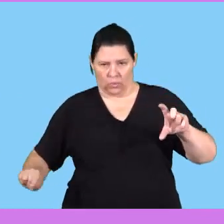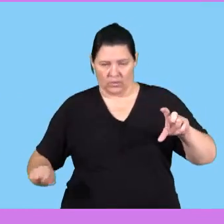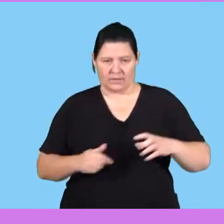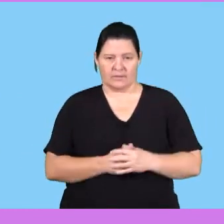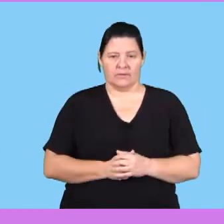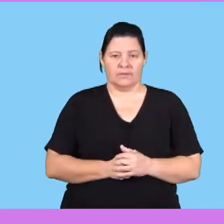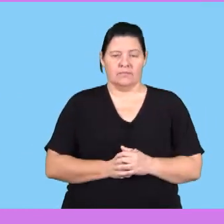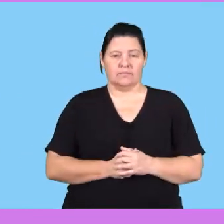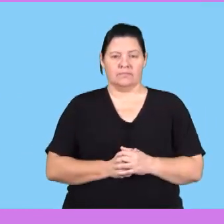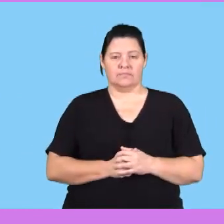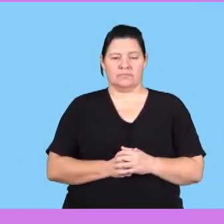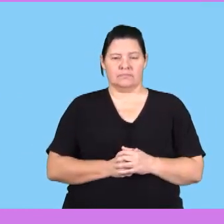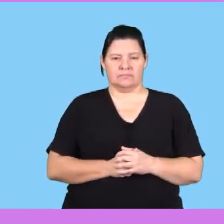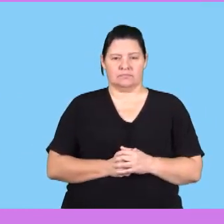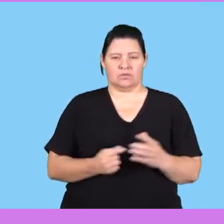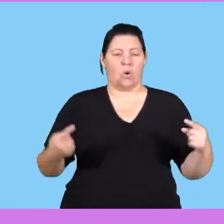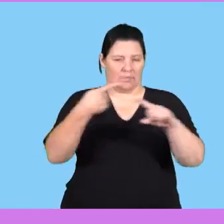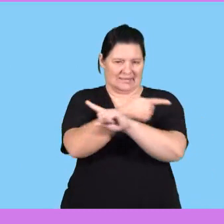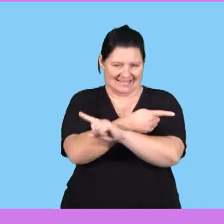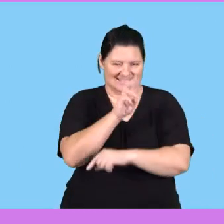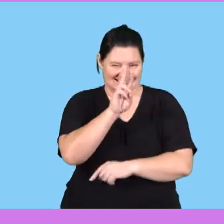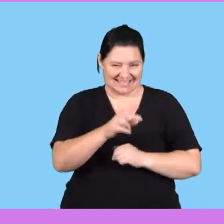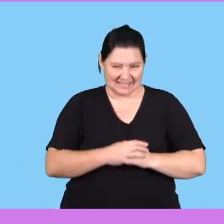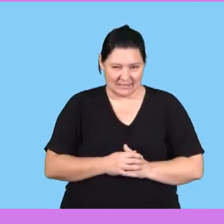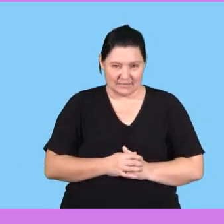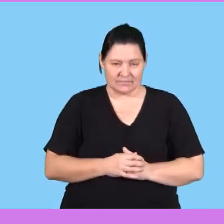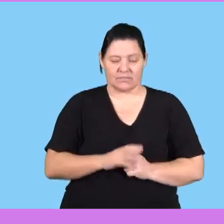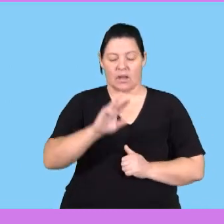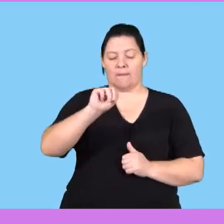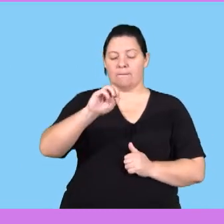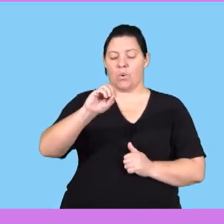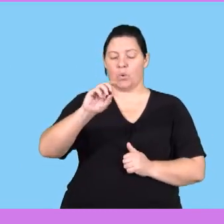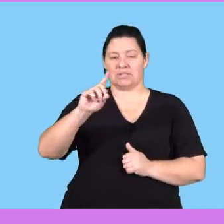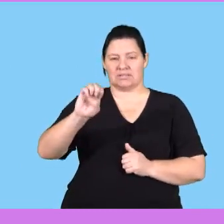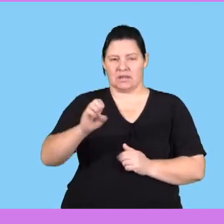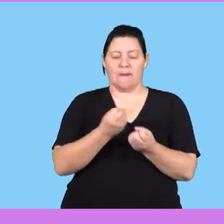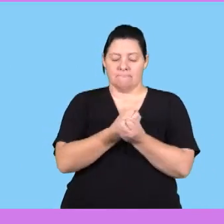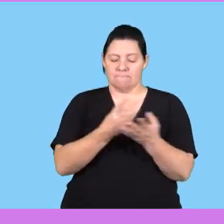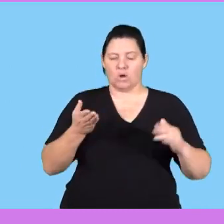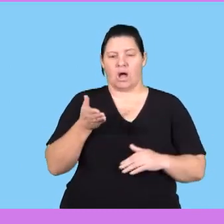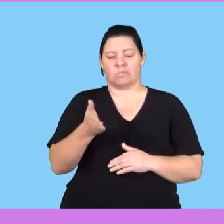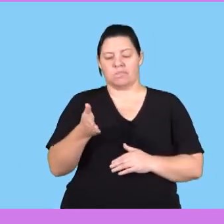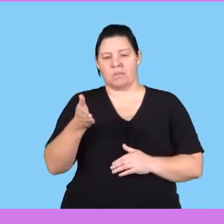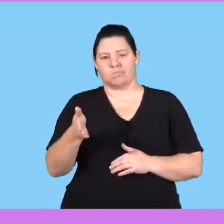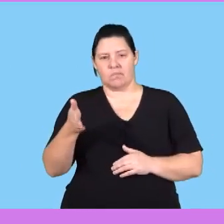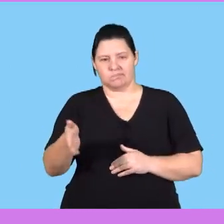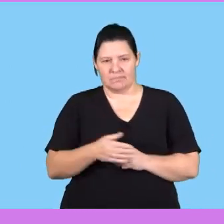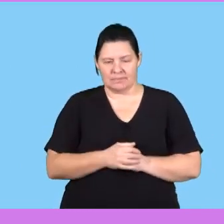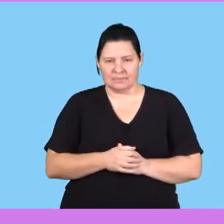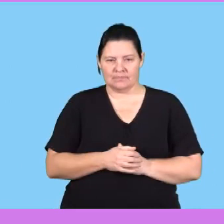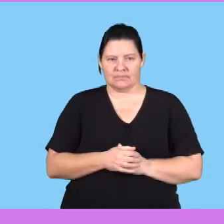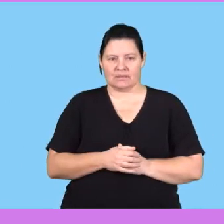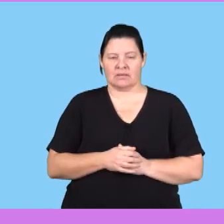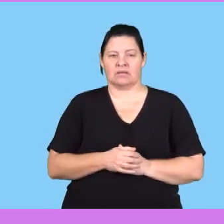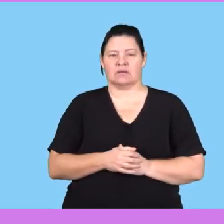biggest to the smallest value, right? Can you see the opposite now? Then the mode, that is the data value that occurs